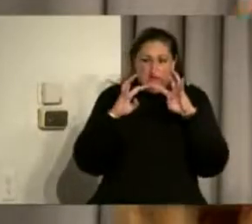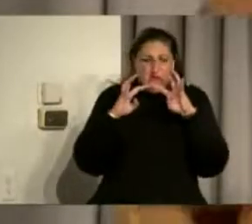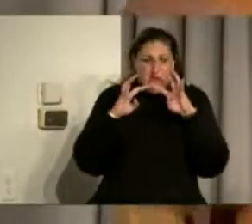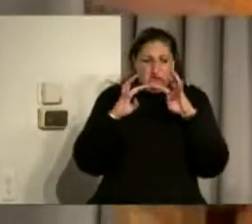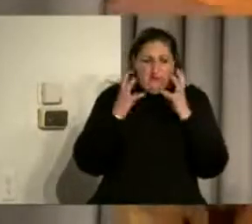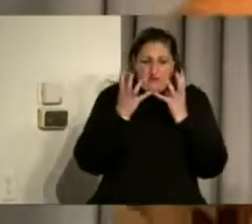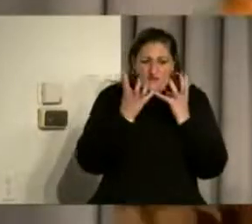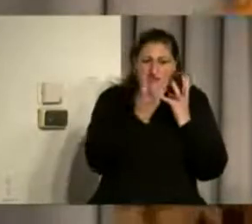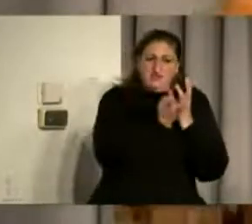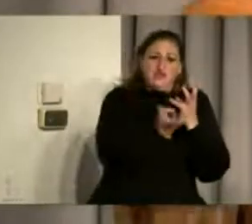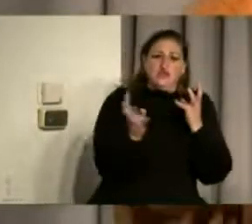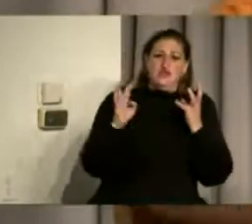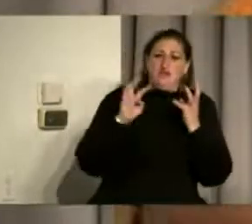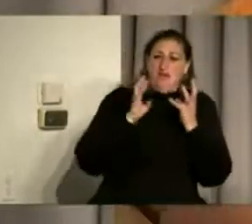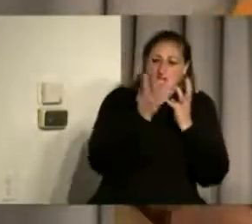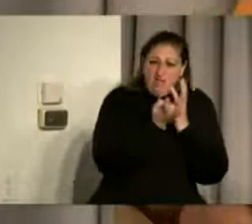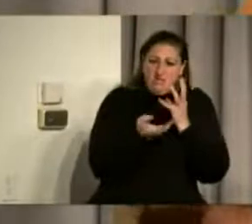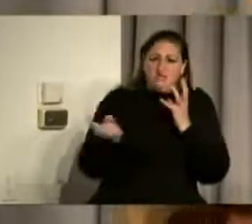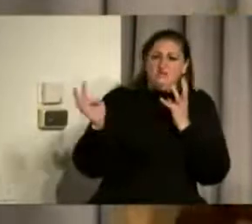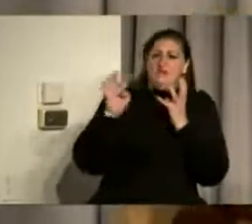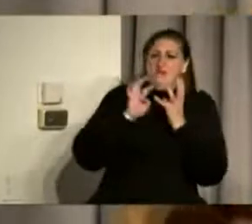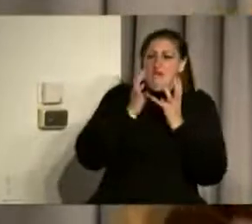I mean, they circled them up,